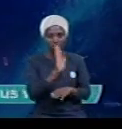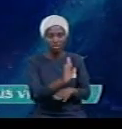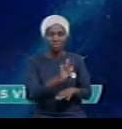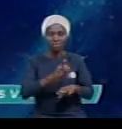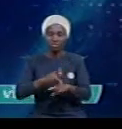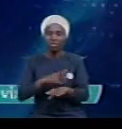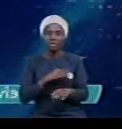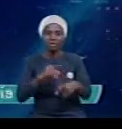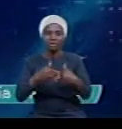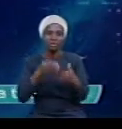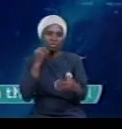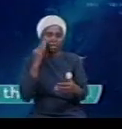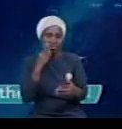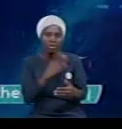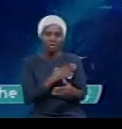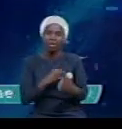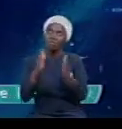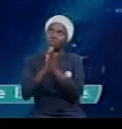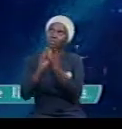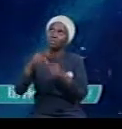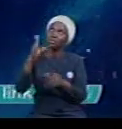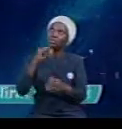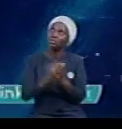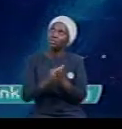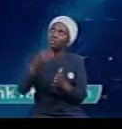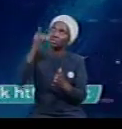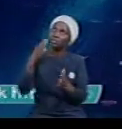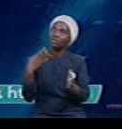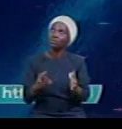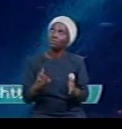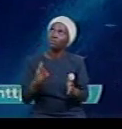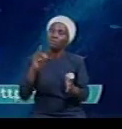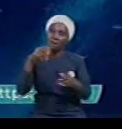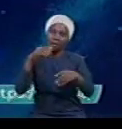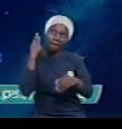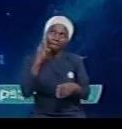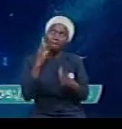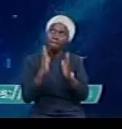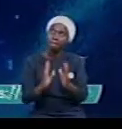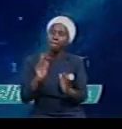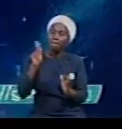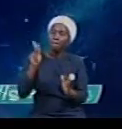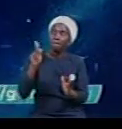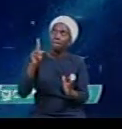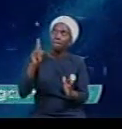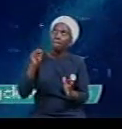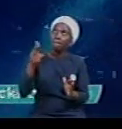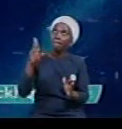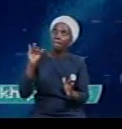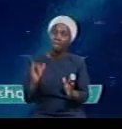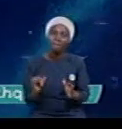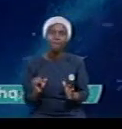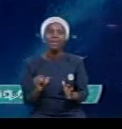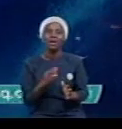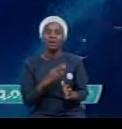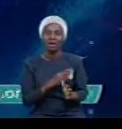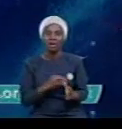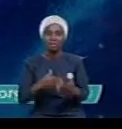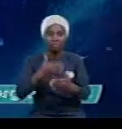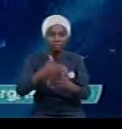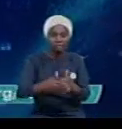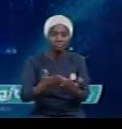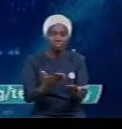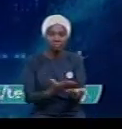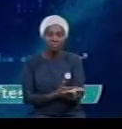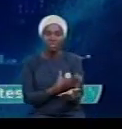that the God of Pastor Kumuyi that is performing miracles at the Alpha location should heal him. The next morning, he woke up with all